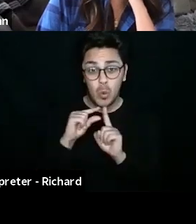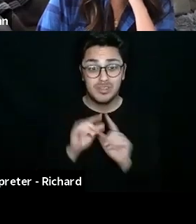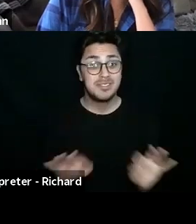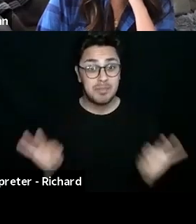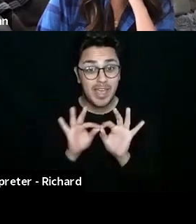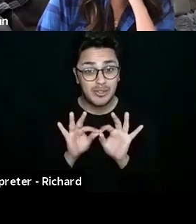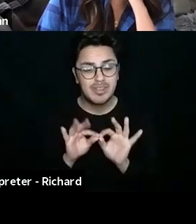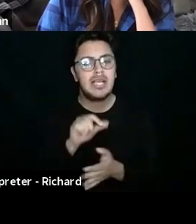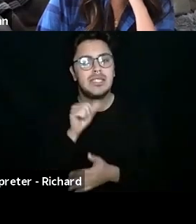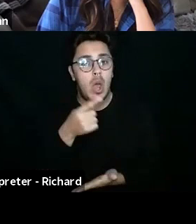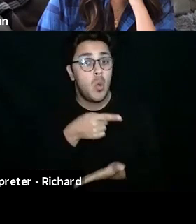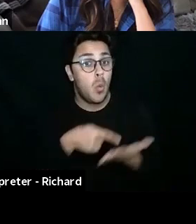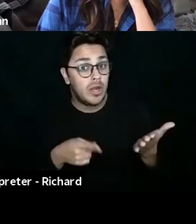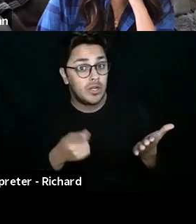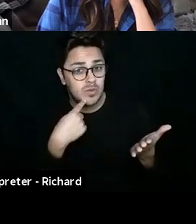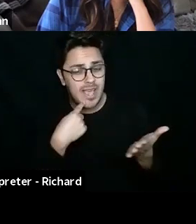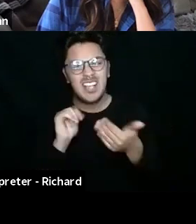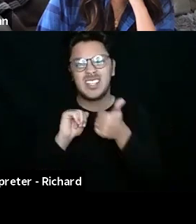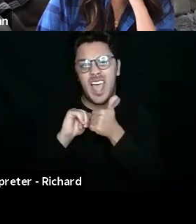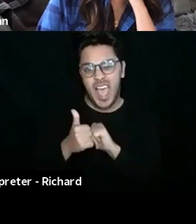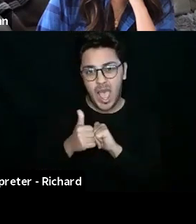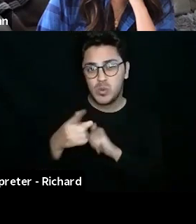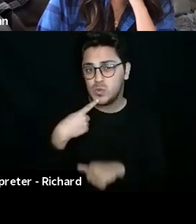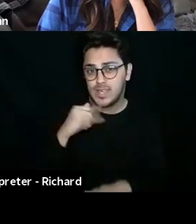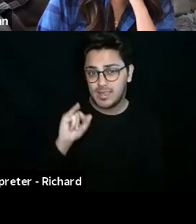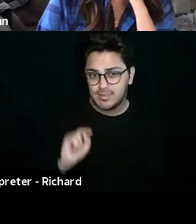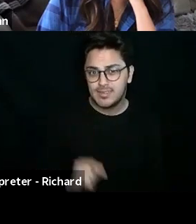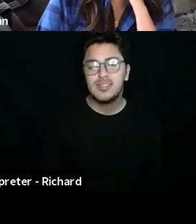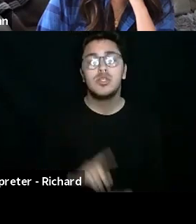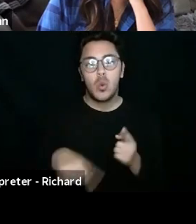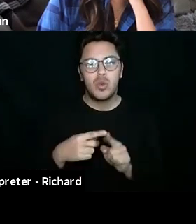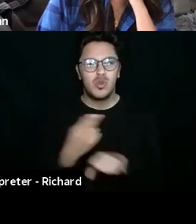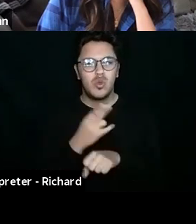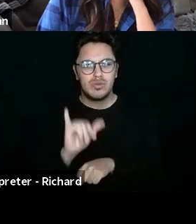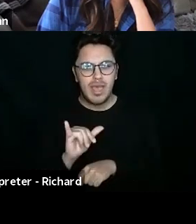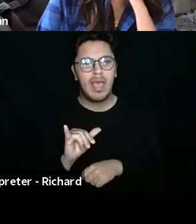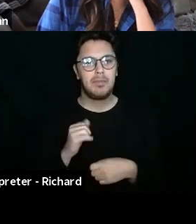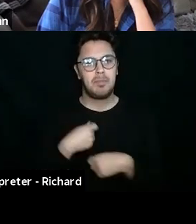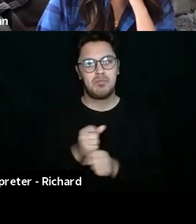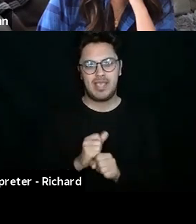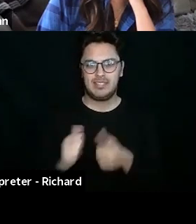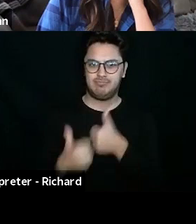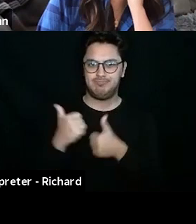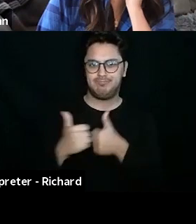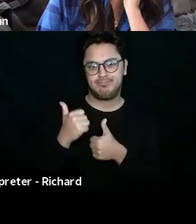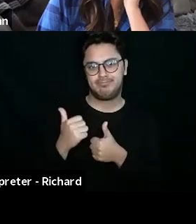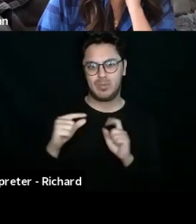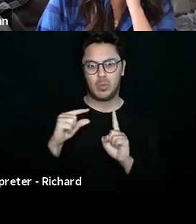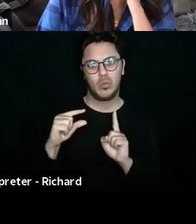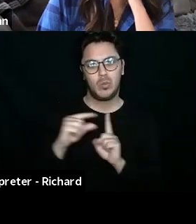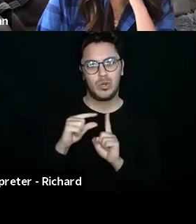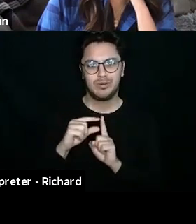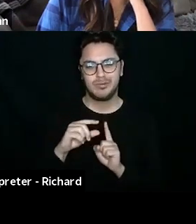it's not what you say, it's how you say it. And so when you use it and weaponize it in a way, there is no